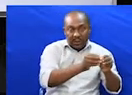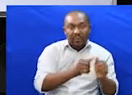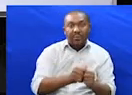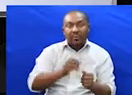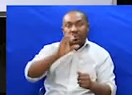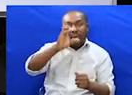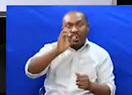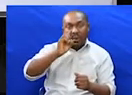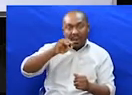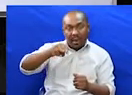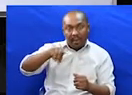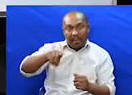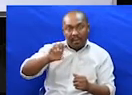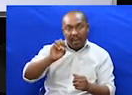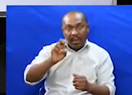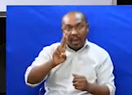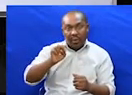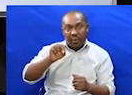of large